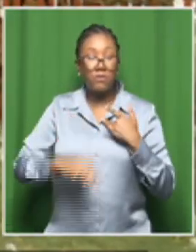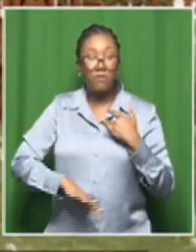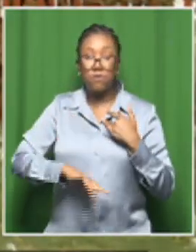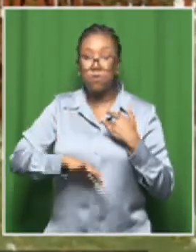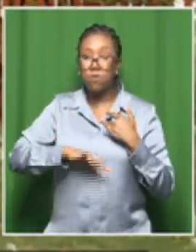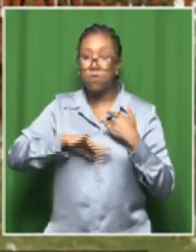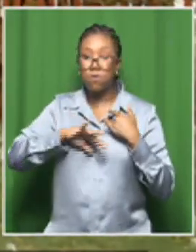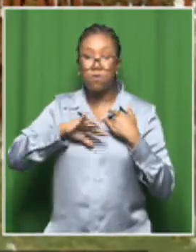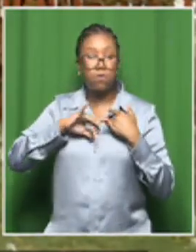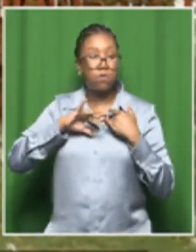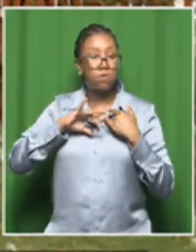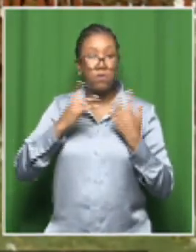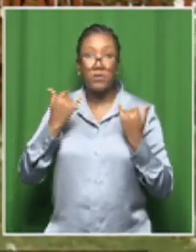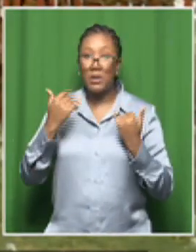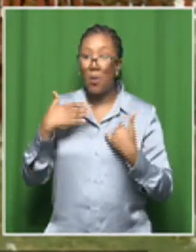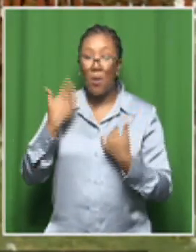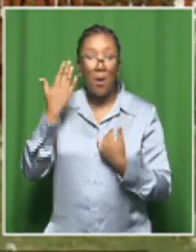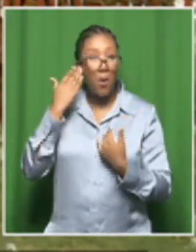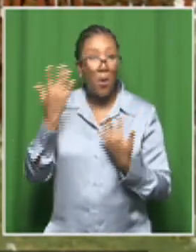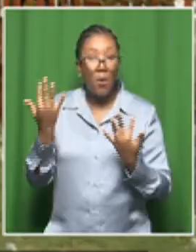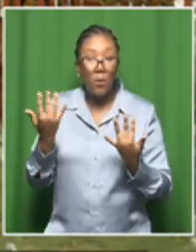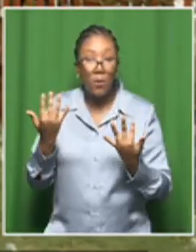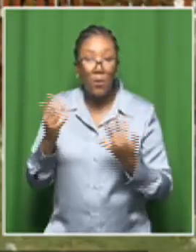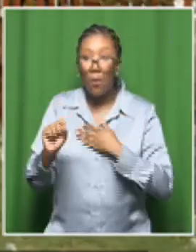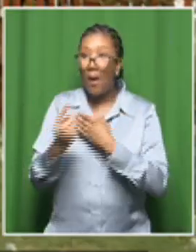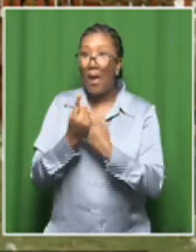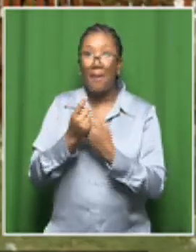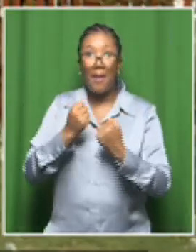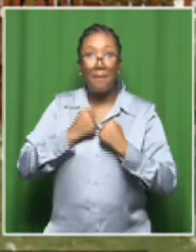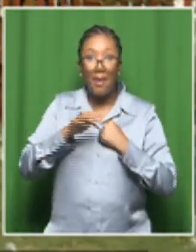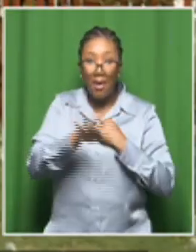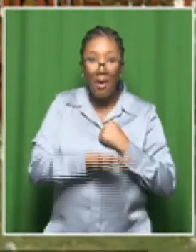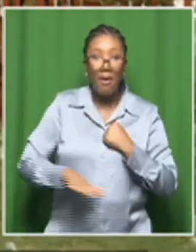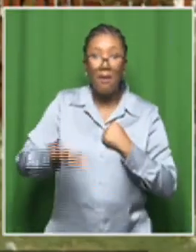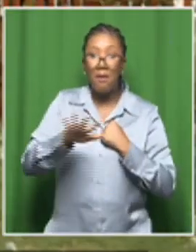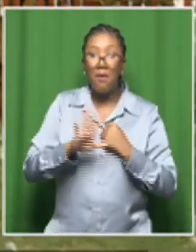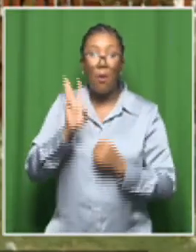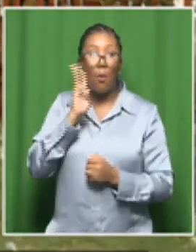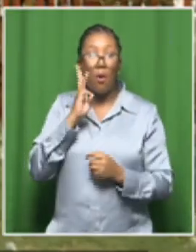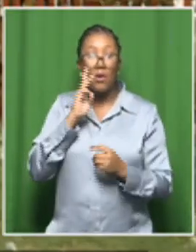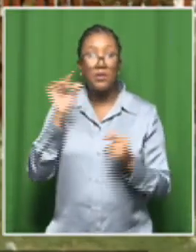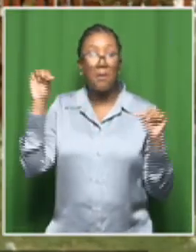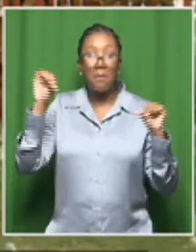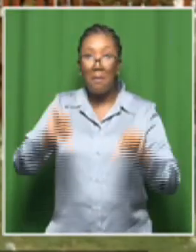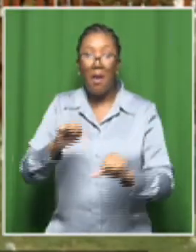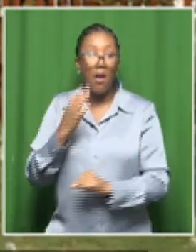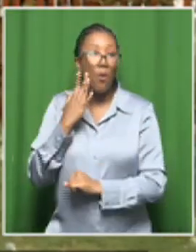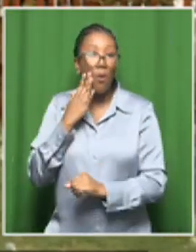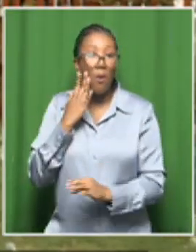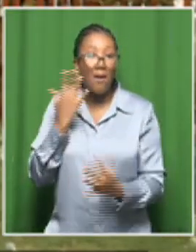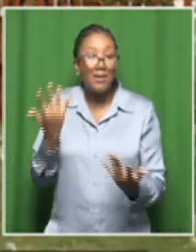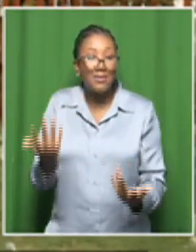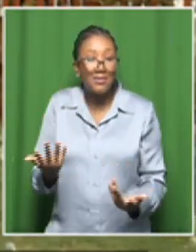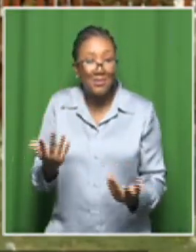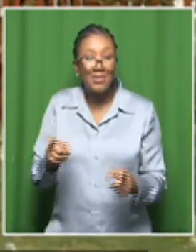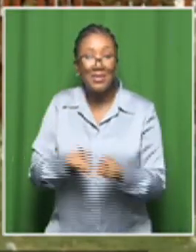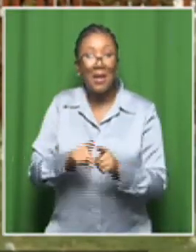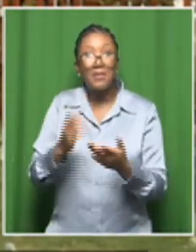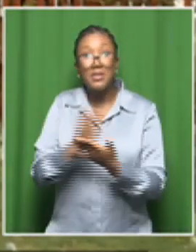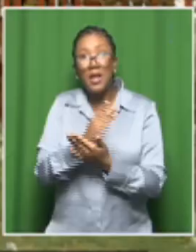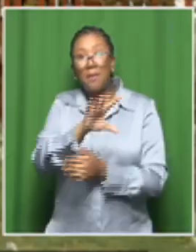answers to understand what is happening in their area and when their water would be restored, like other